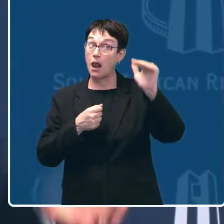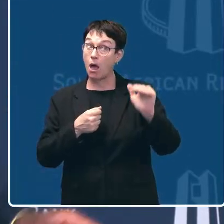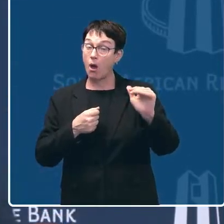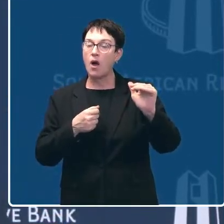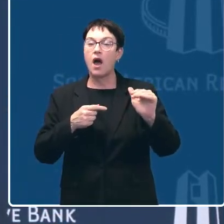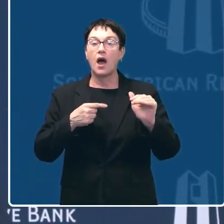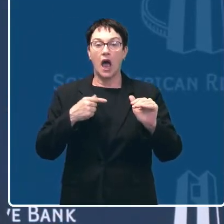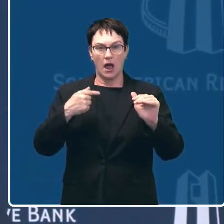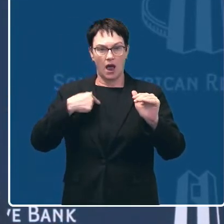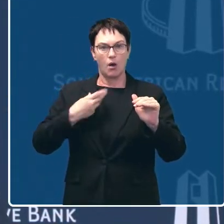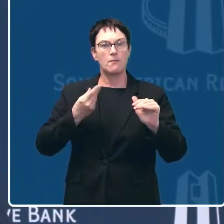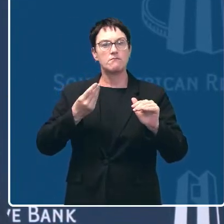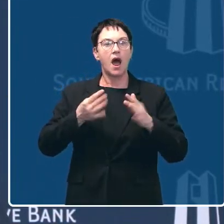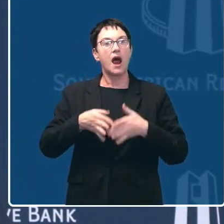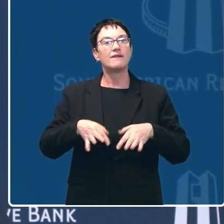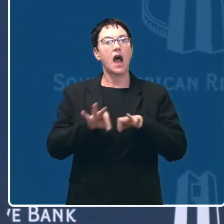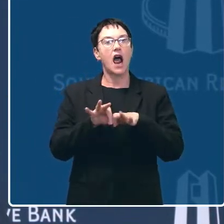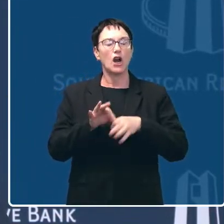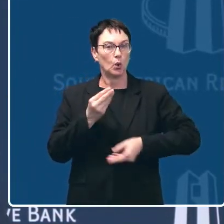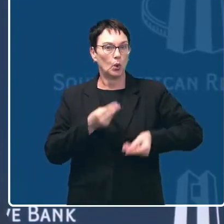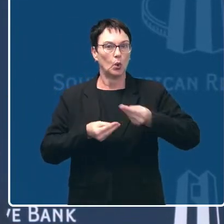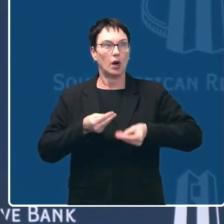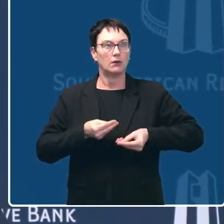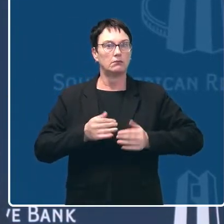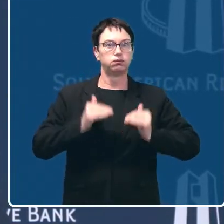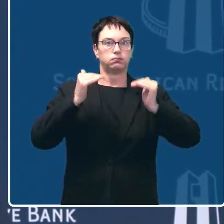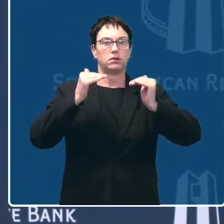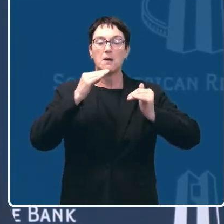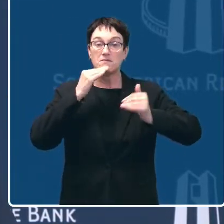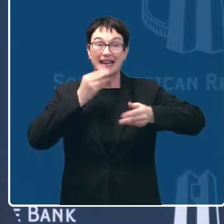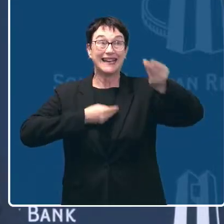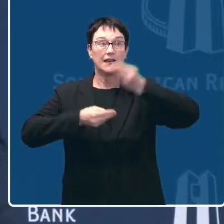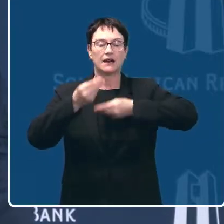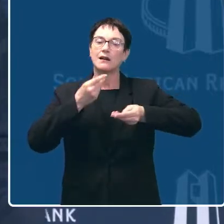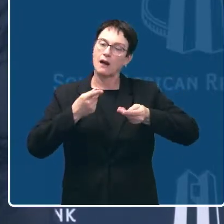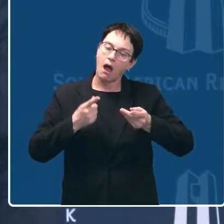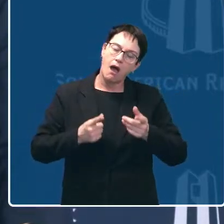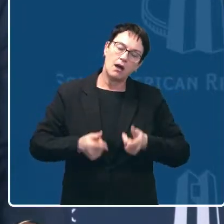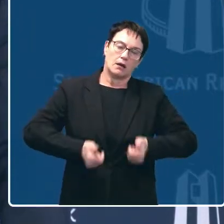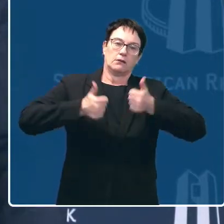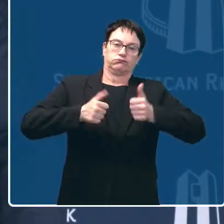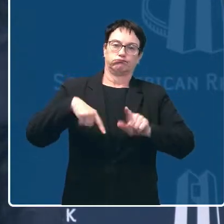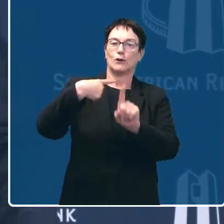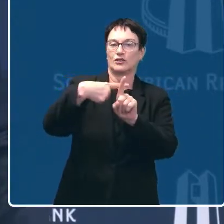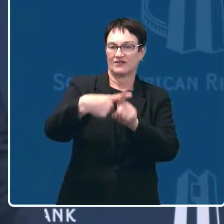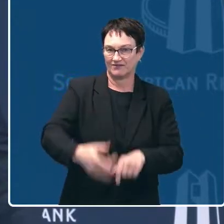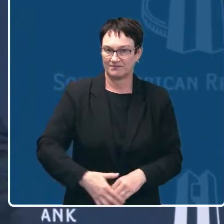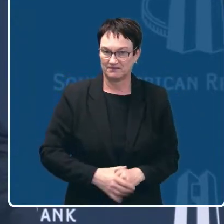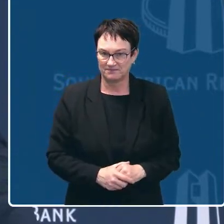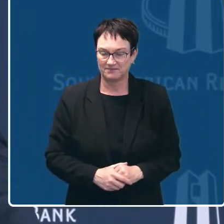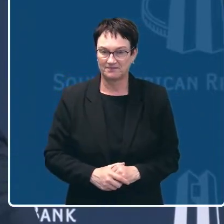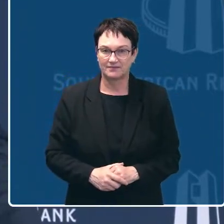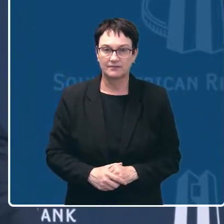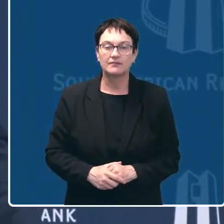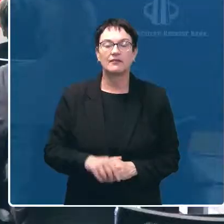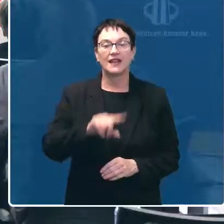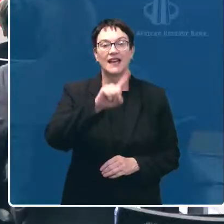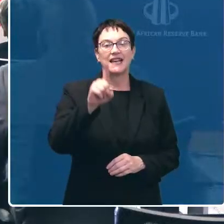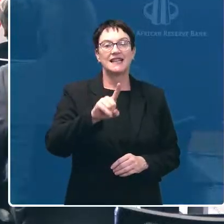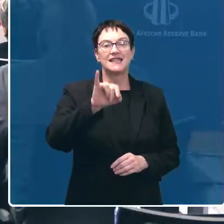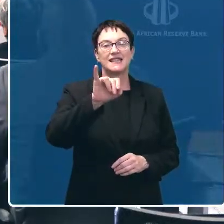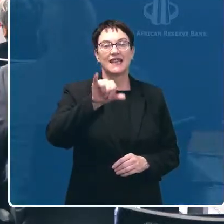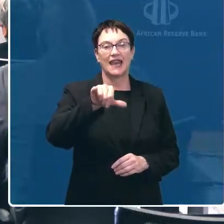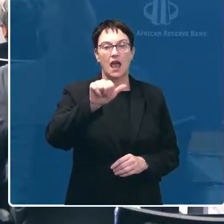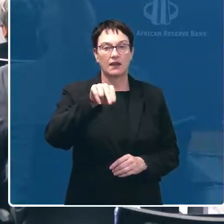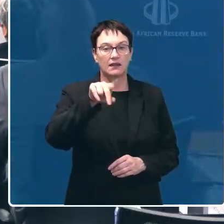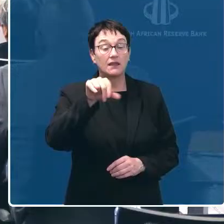means that the motorists still came out better than otherwise would have been. Zianda?